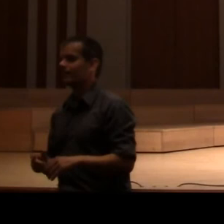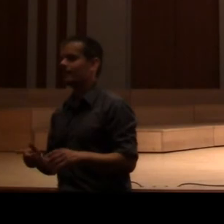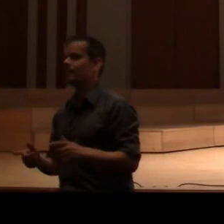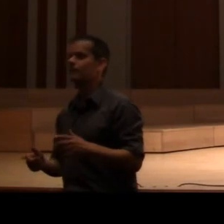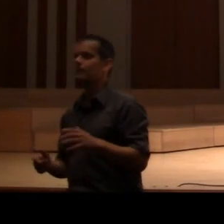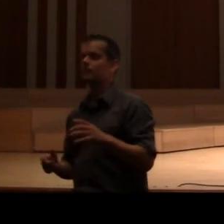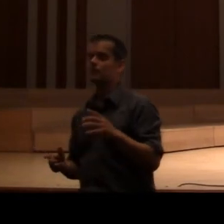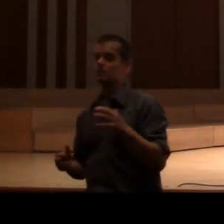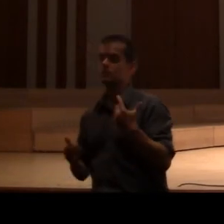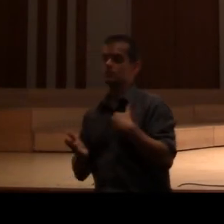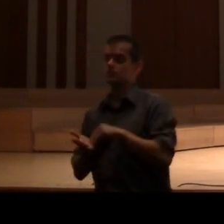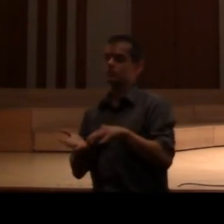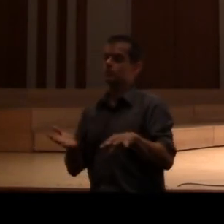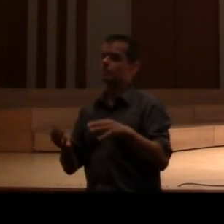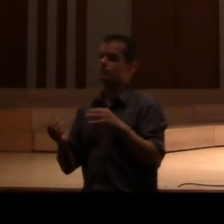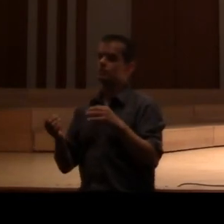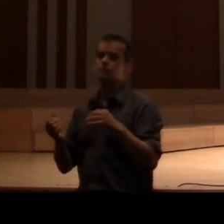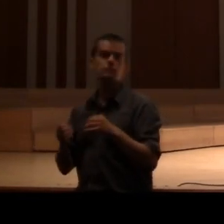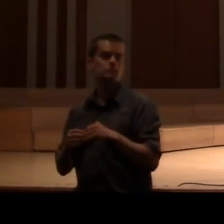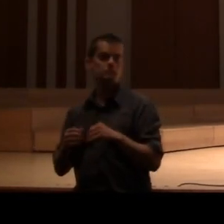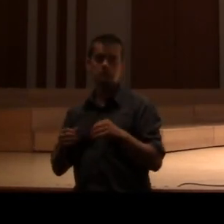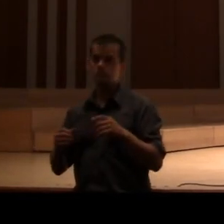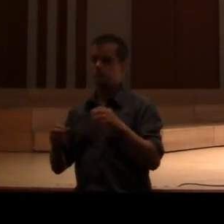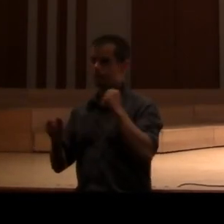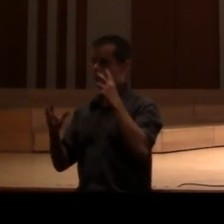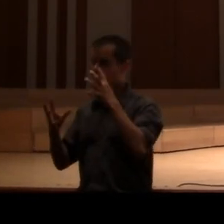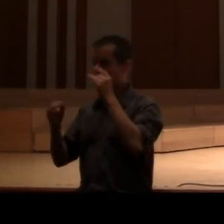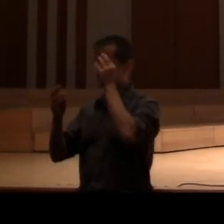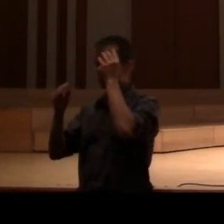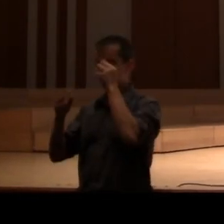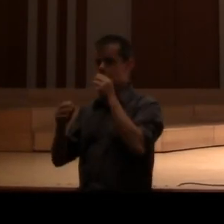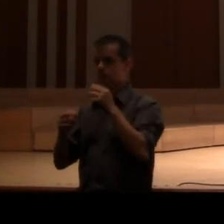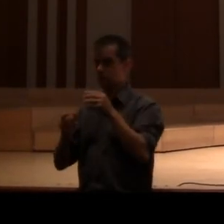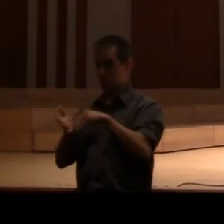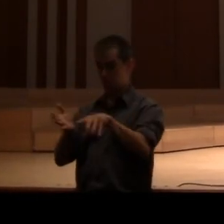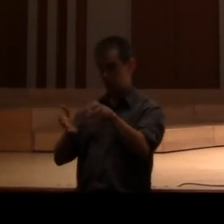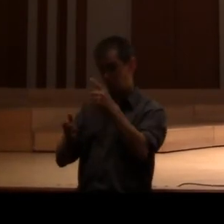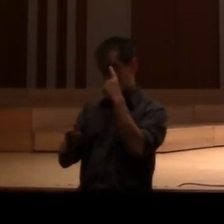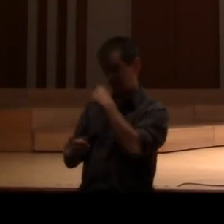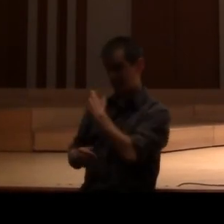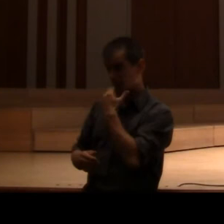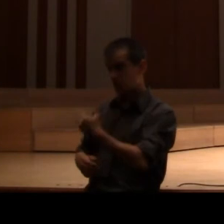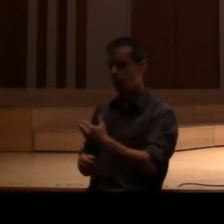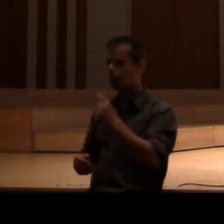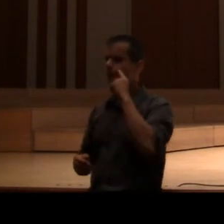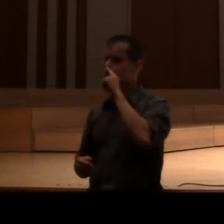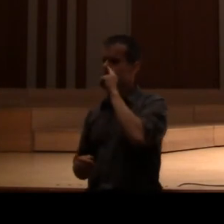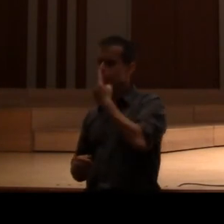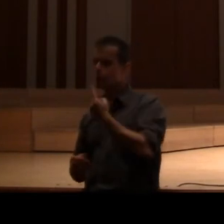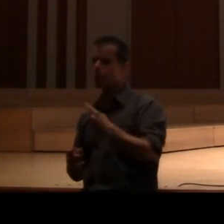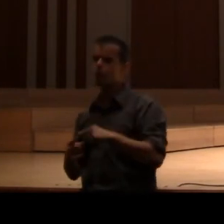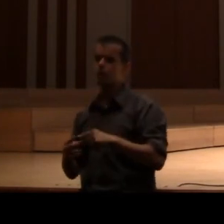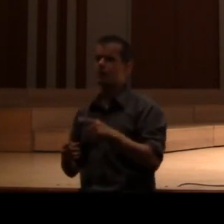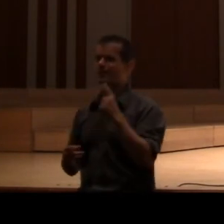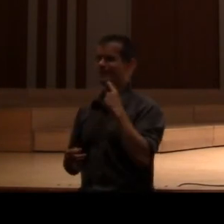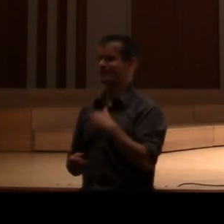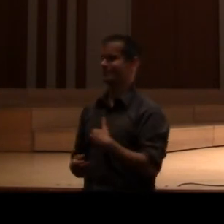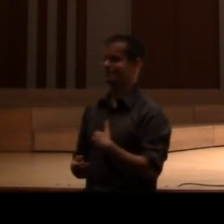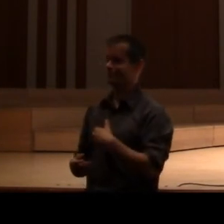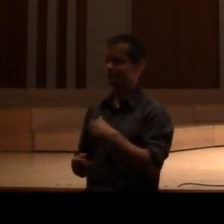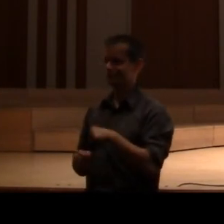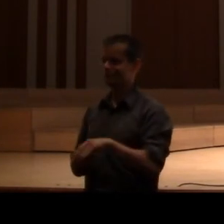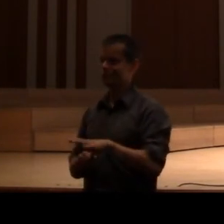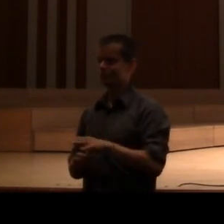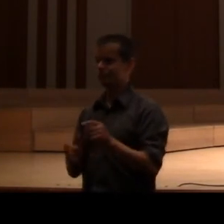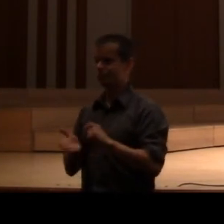with students, I definitely have a lot of thoughts running through my mind. Will they think this is good? Will they think it's boring? Will they think, oh, she's not that great of a writer,